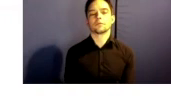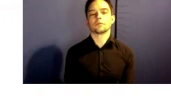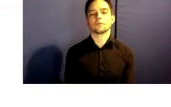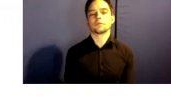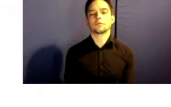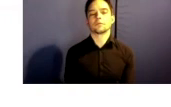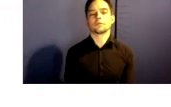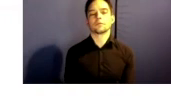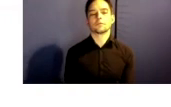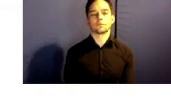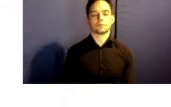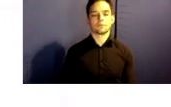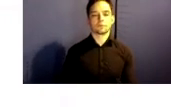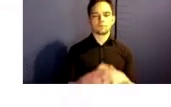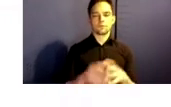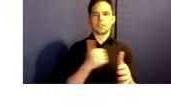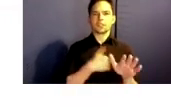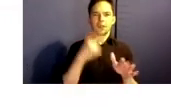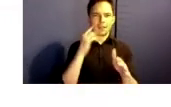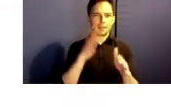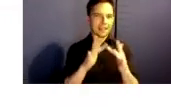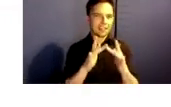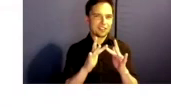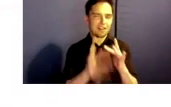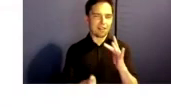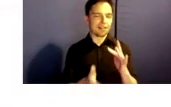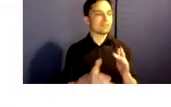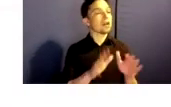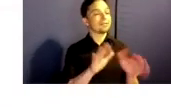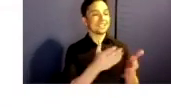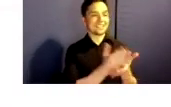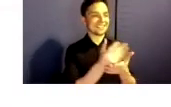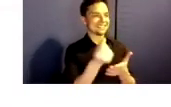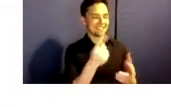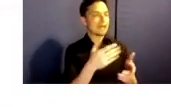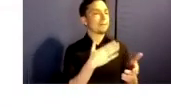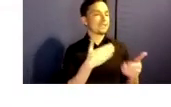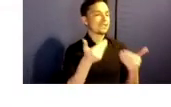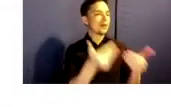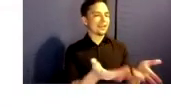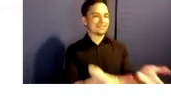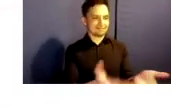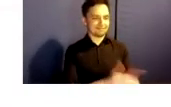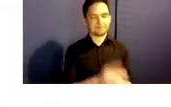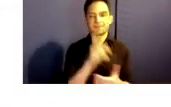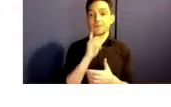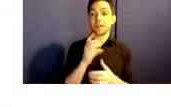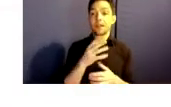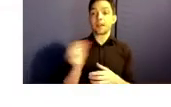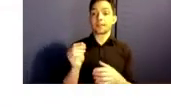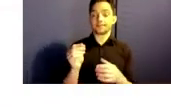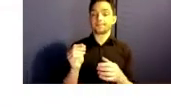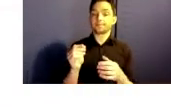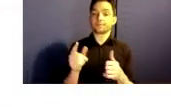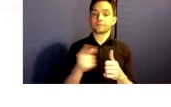Sorry, I think my internet dropped. Can you hear me? Okay. Yes, Yeah. please go ahead. And it's estimated